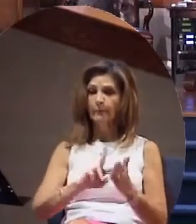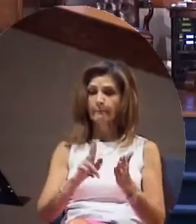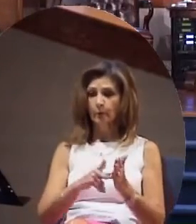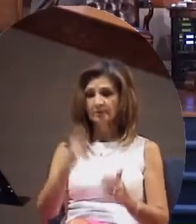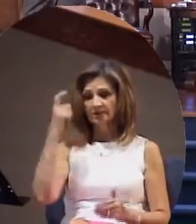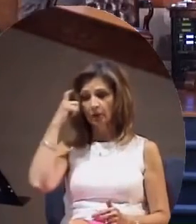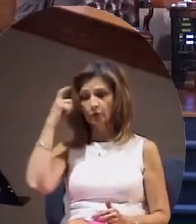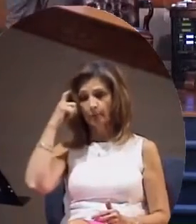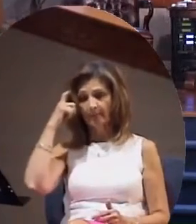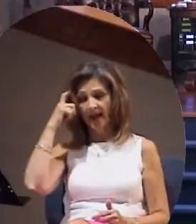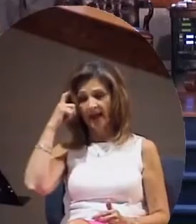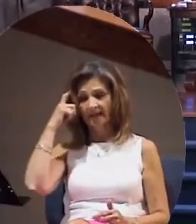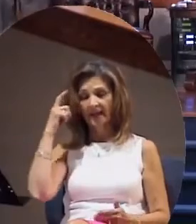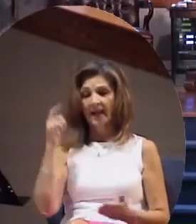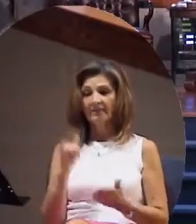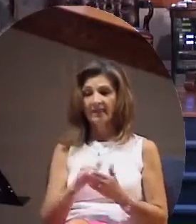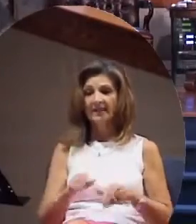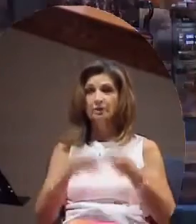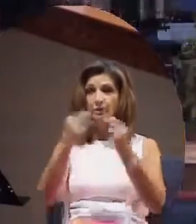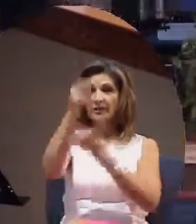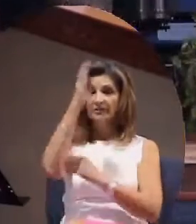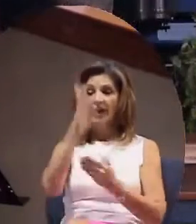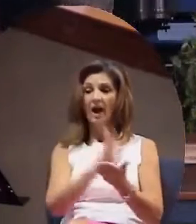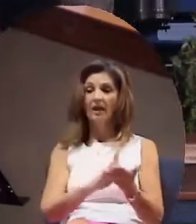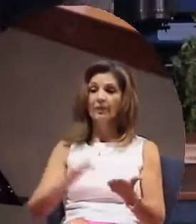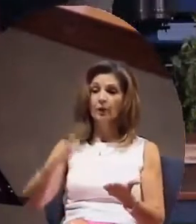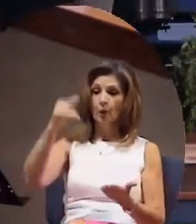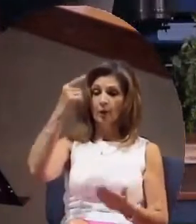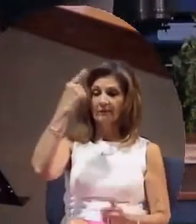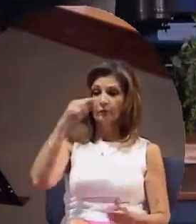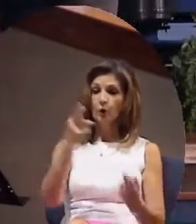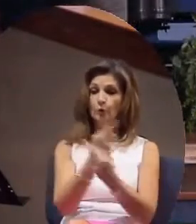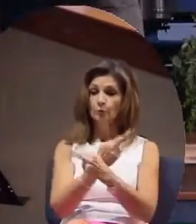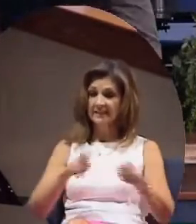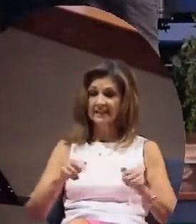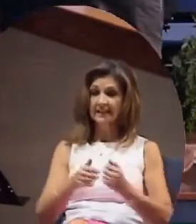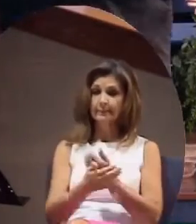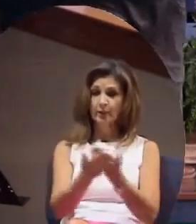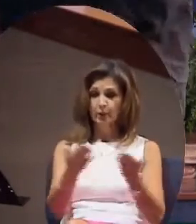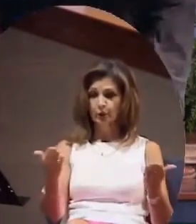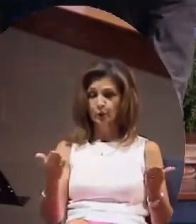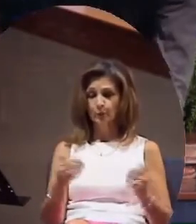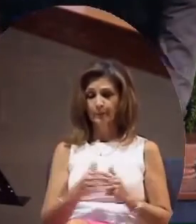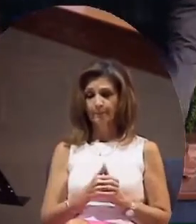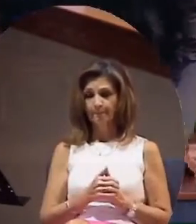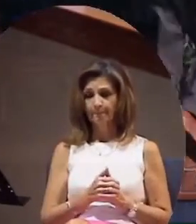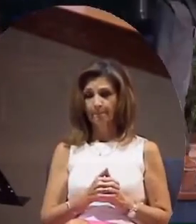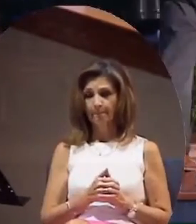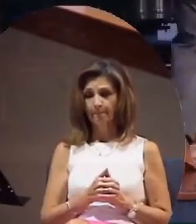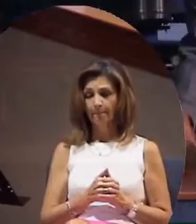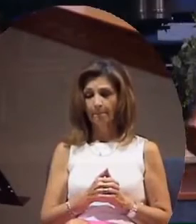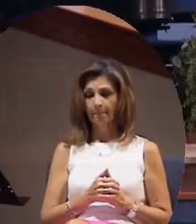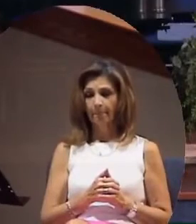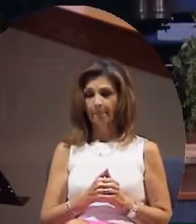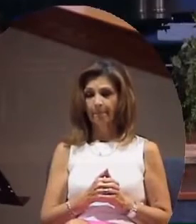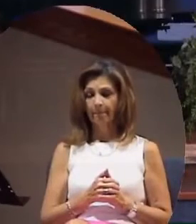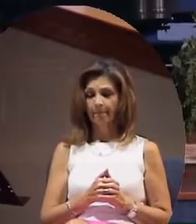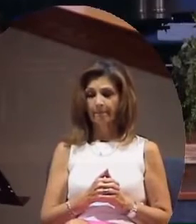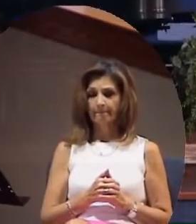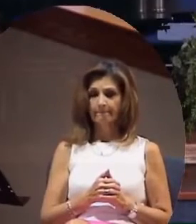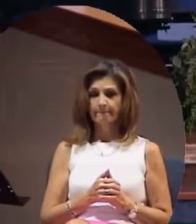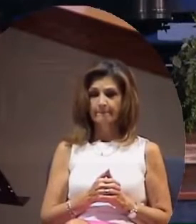purpose on your mind, and that's to give God the glory for redeeming you. You'd have to direct traffic,